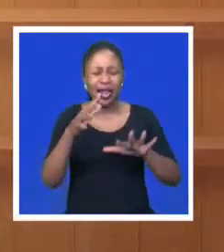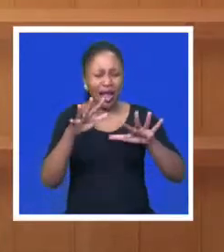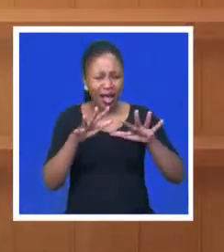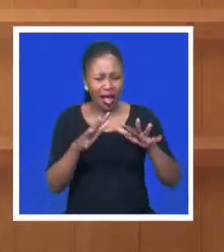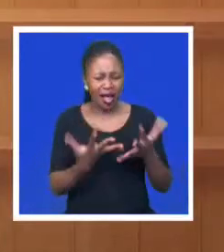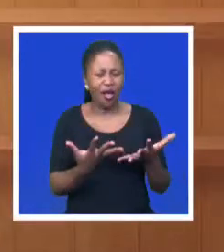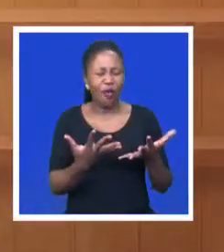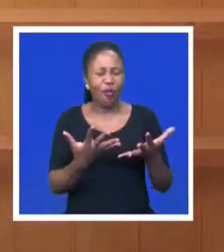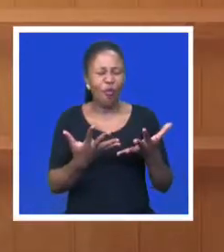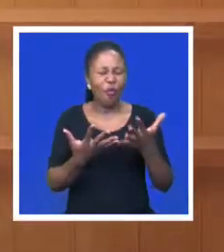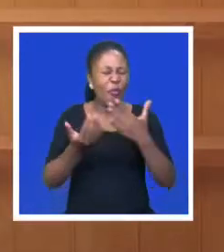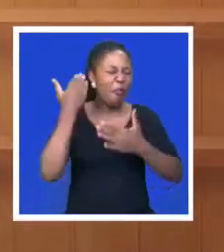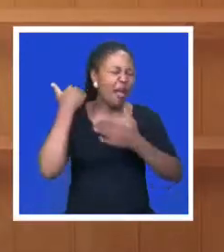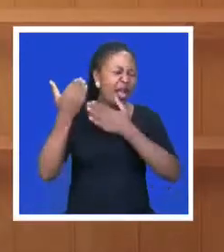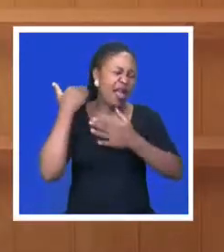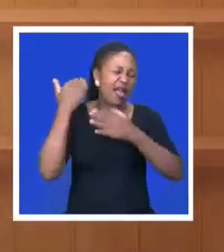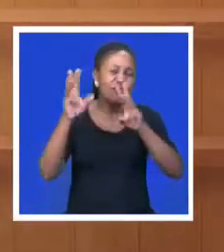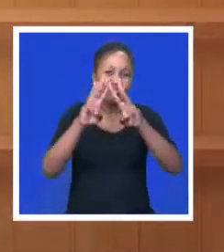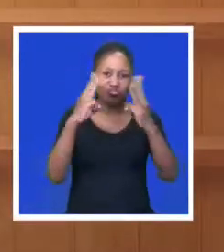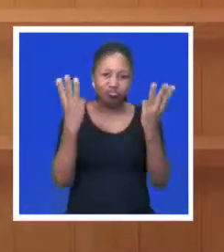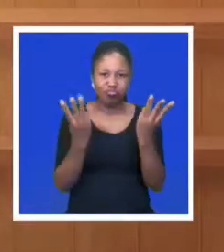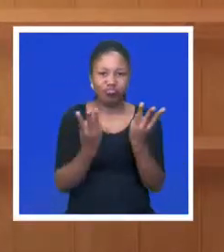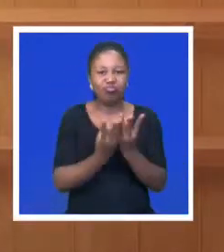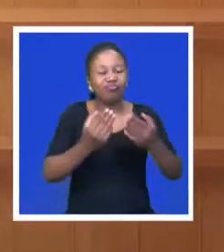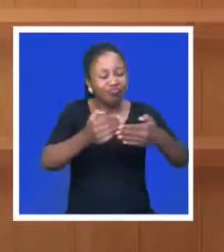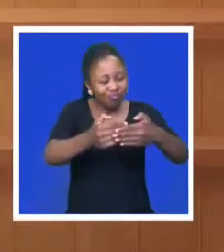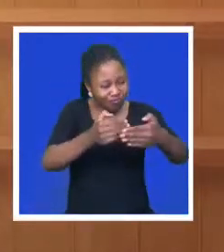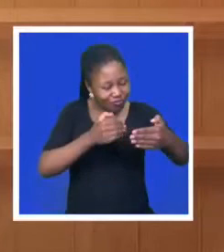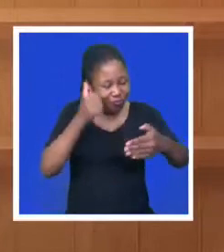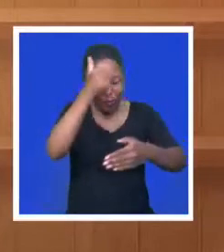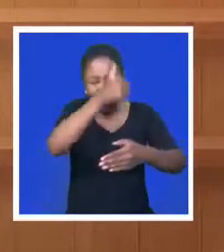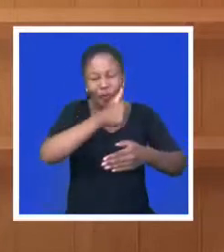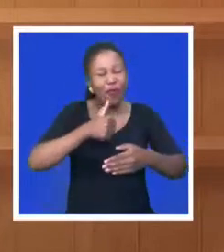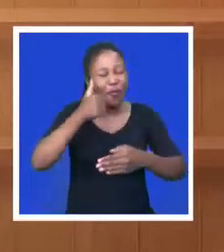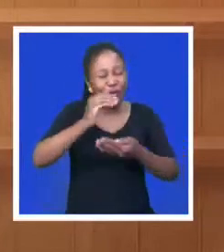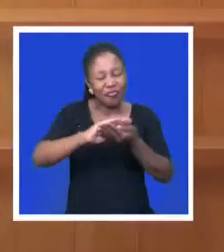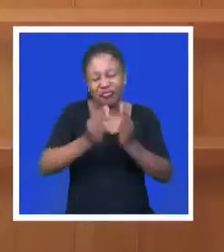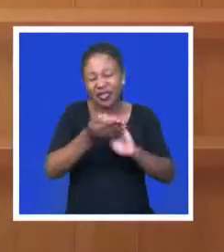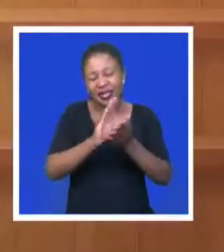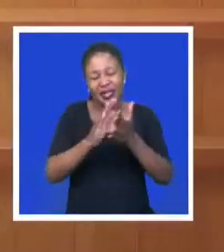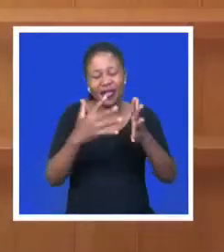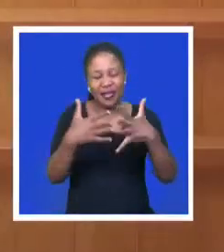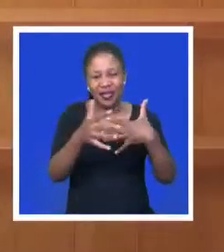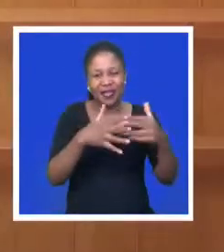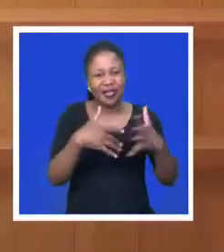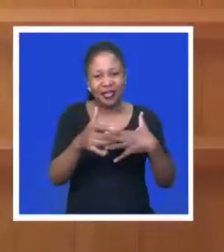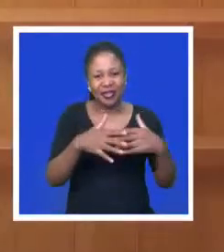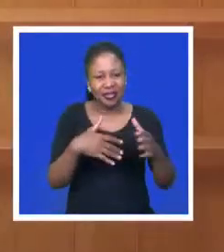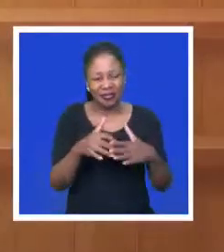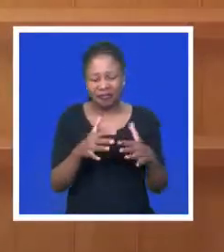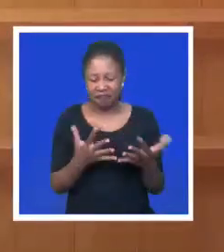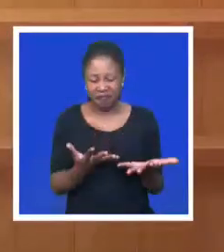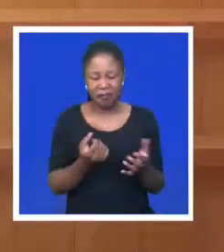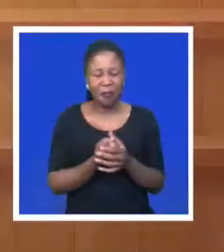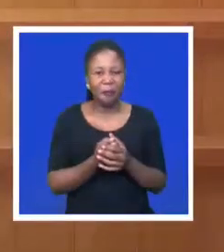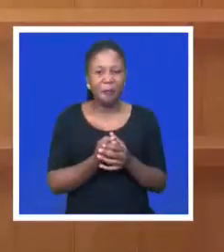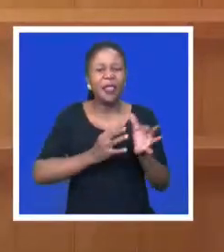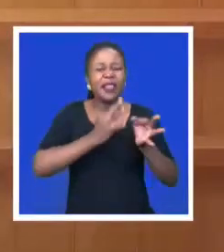creation. You describe the state of the universe before creation. You explain how the universe was